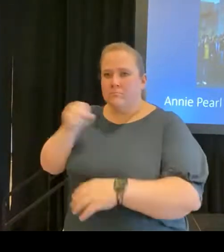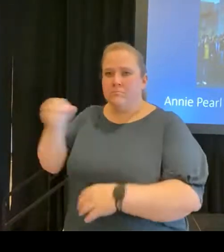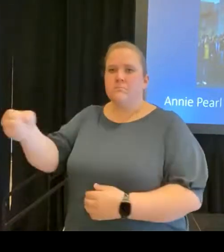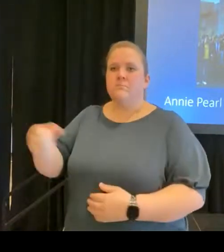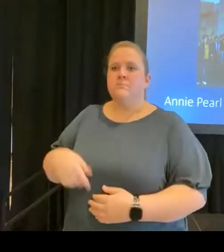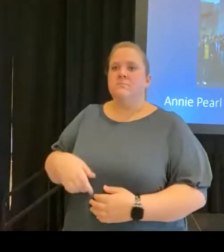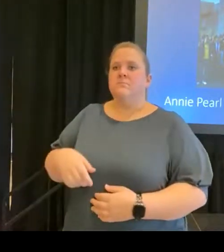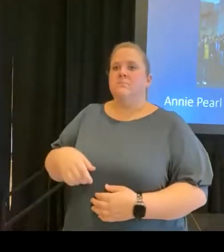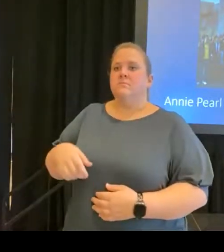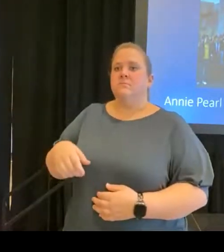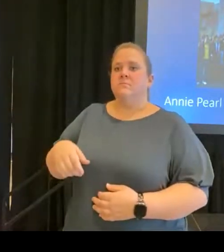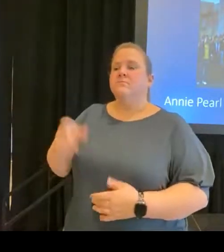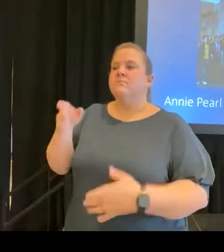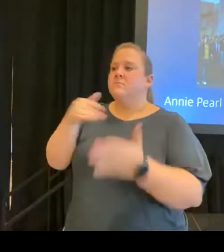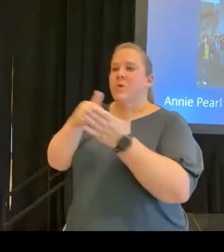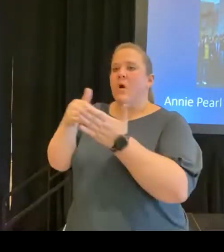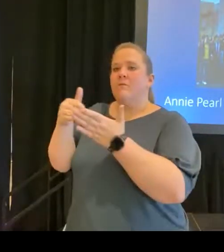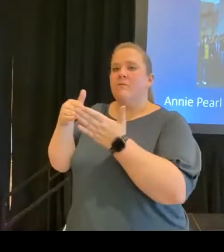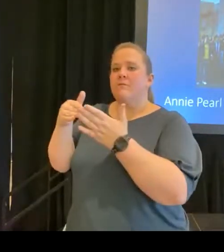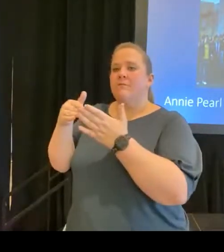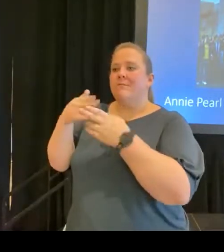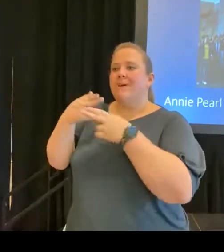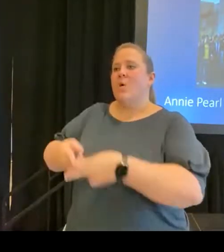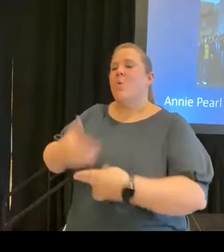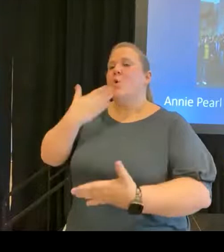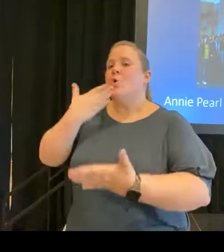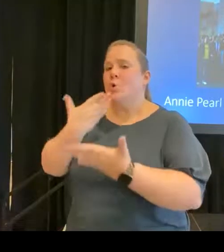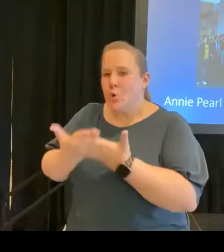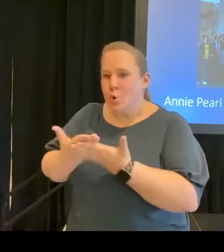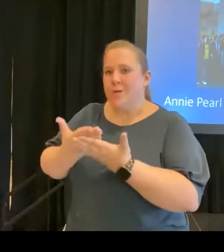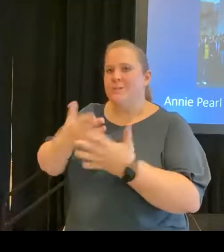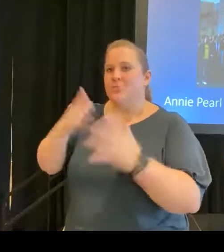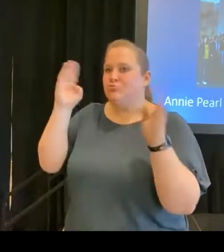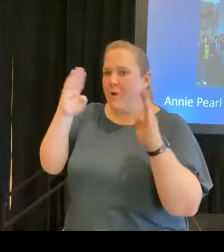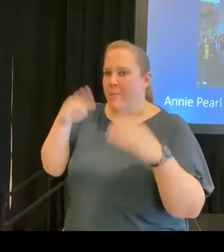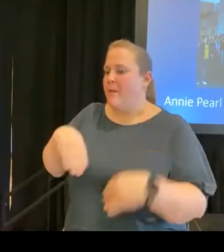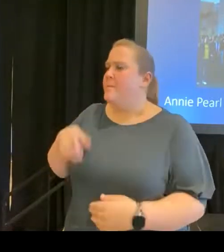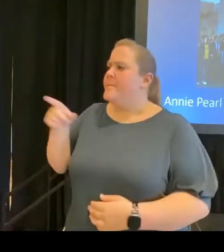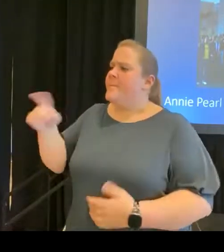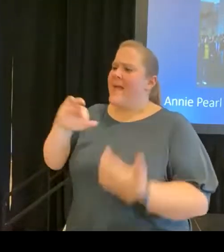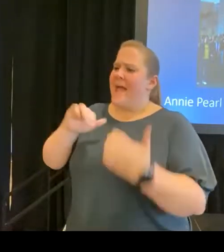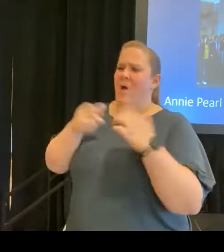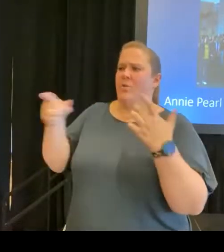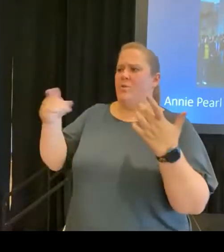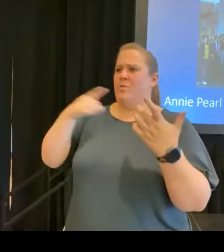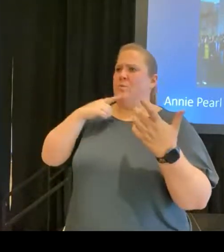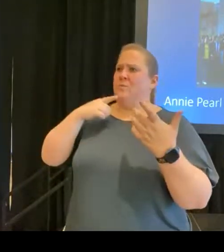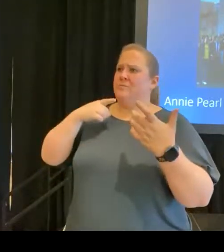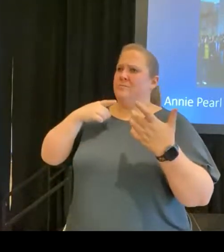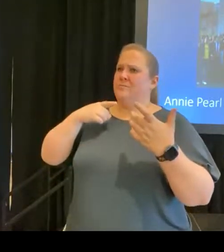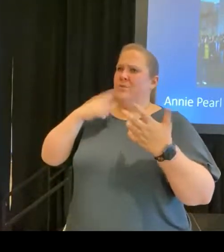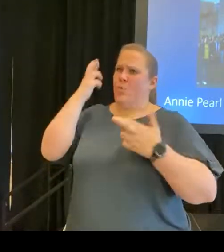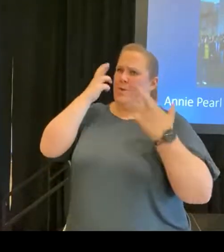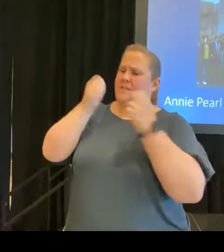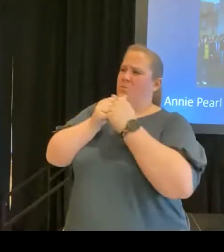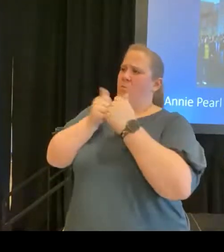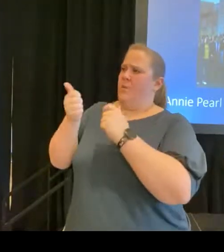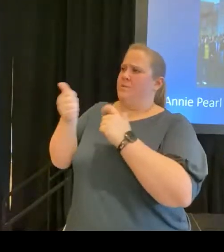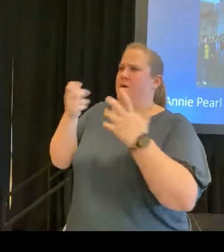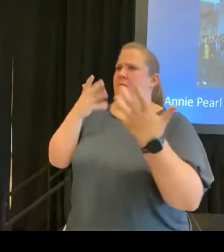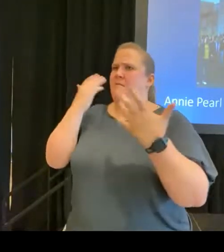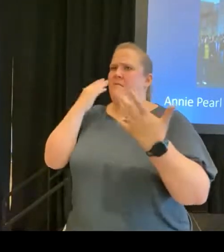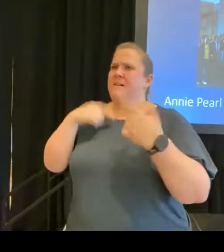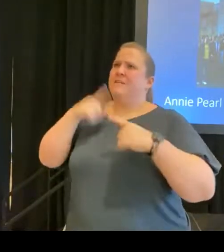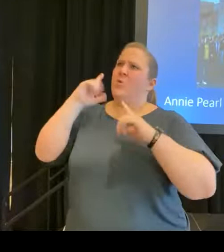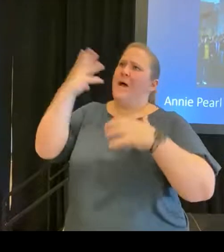It's often referred to as good trouble. How did you justify, going out and deciding to break the law? But